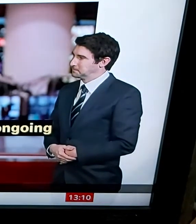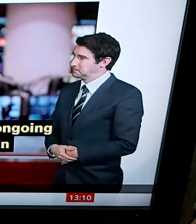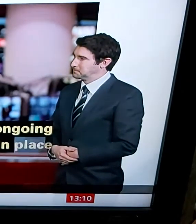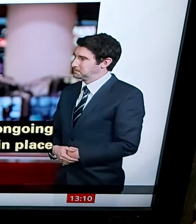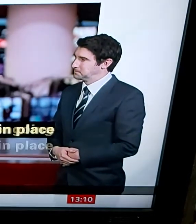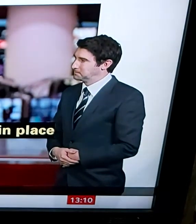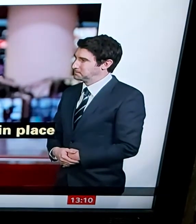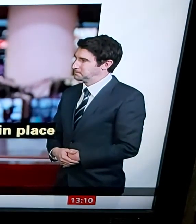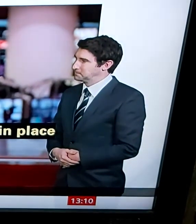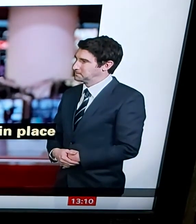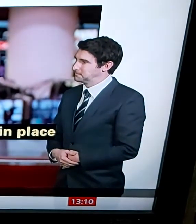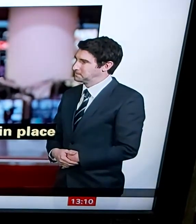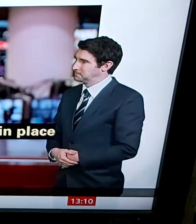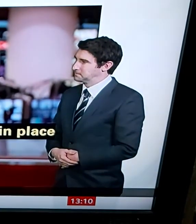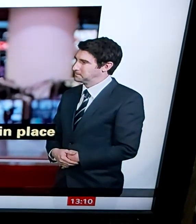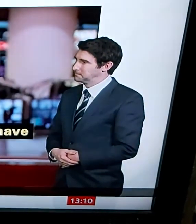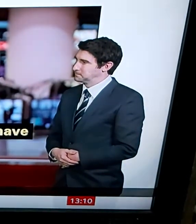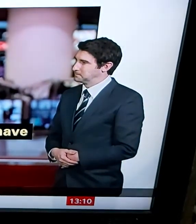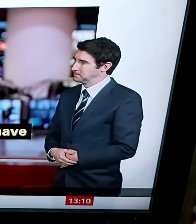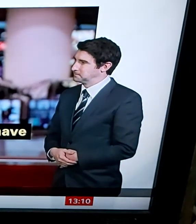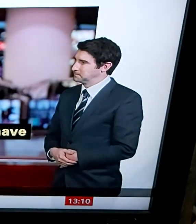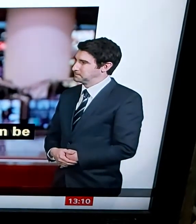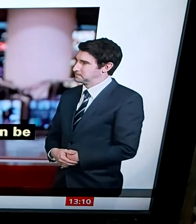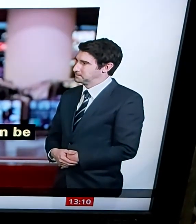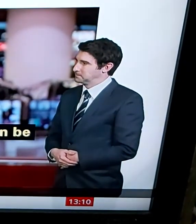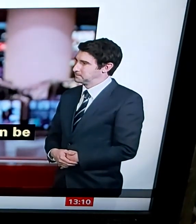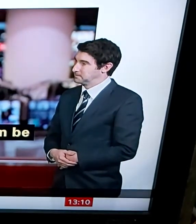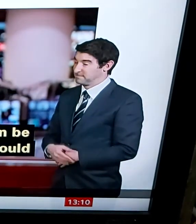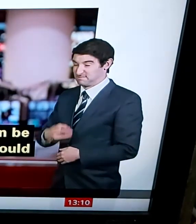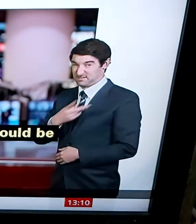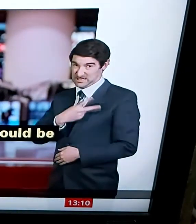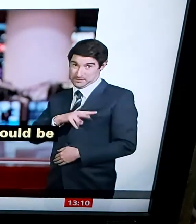Spain has in the last 24 hours suffered its worst daily